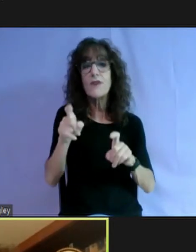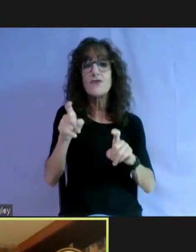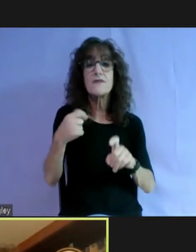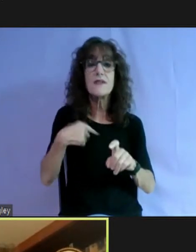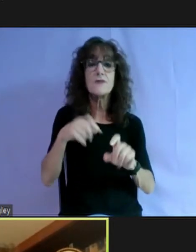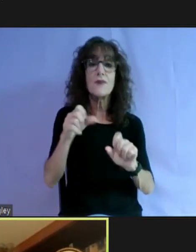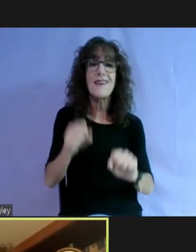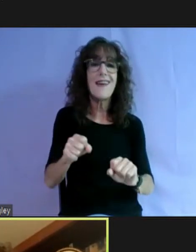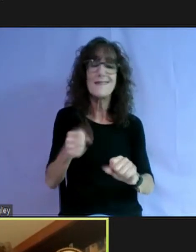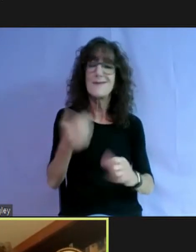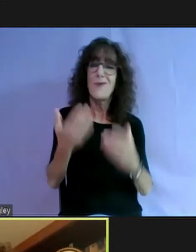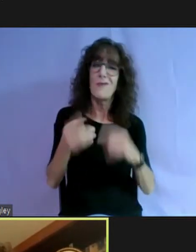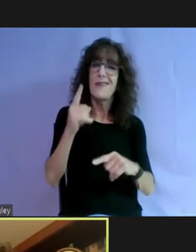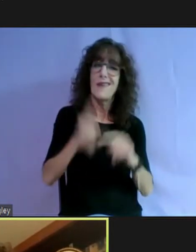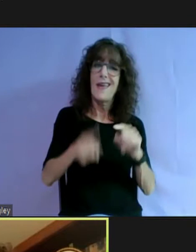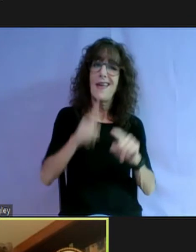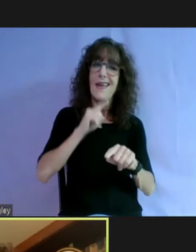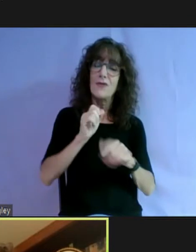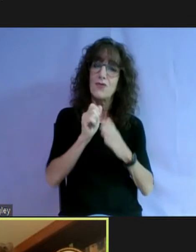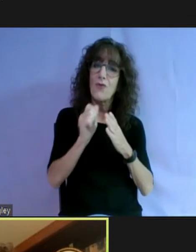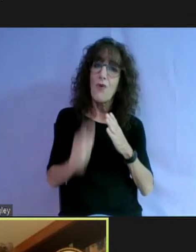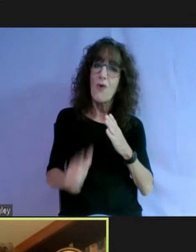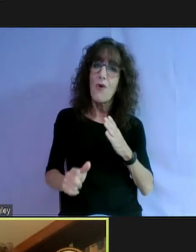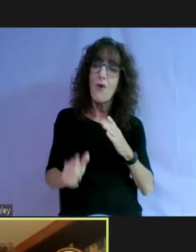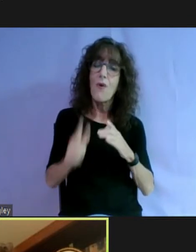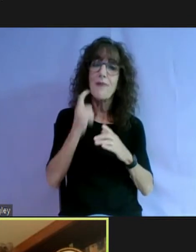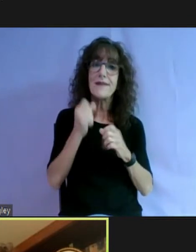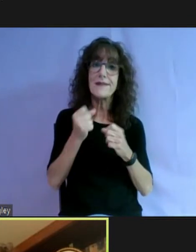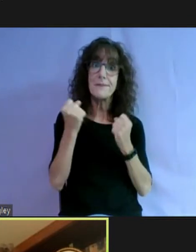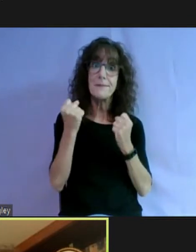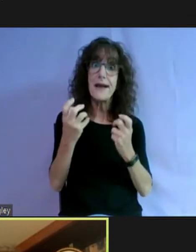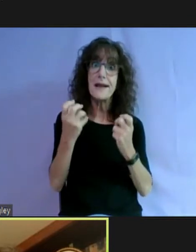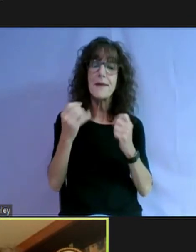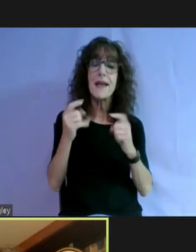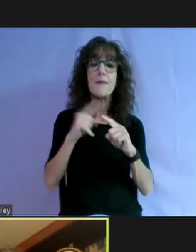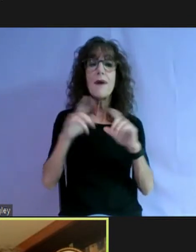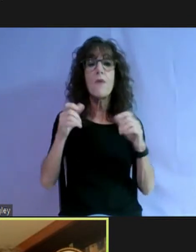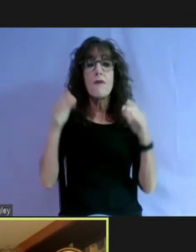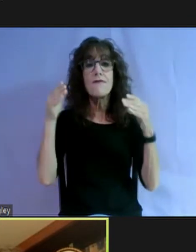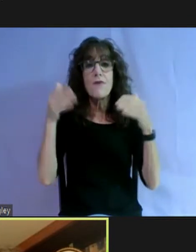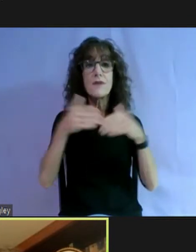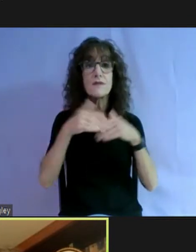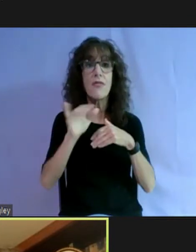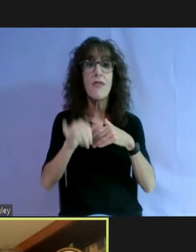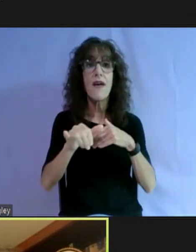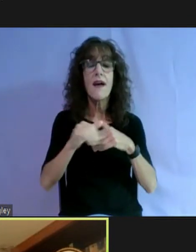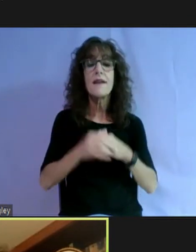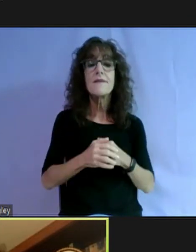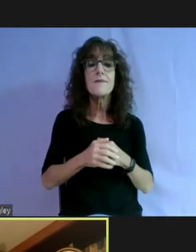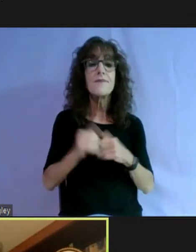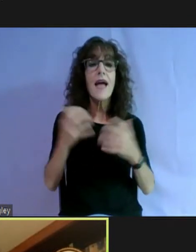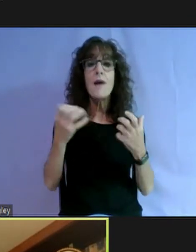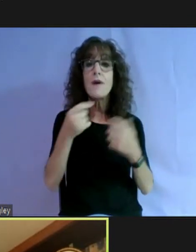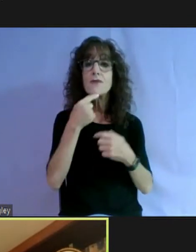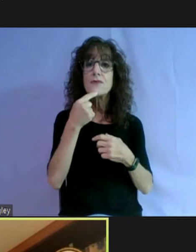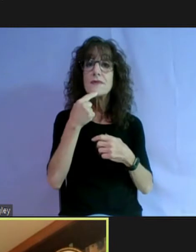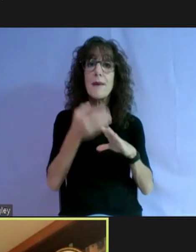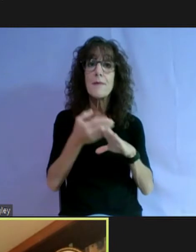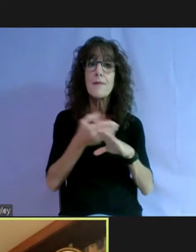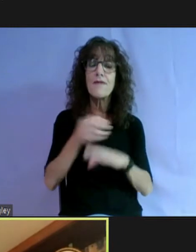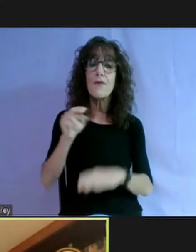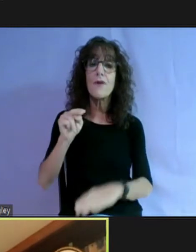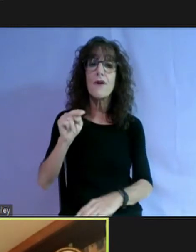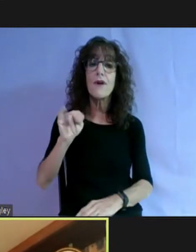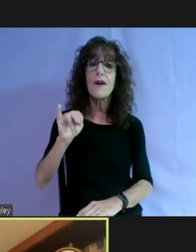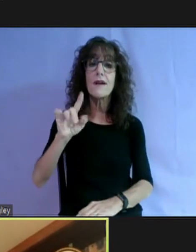probably won't reach them all because there are a lot, but we do want to spend a fair amount of time on that. And I just want to say before Nilesh starts that